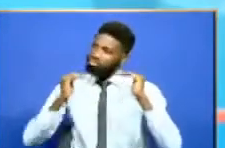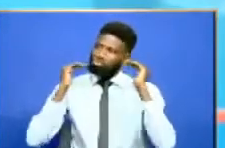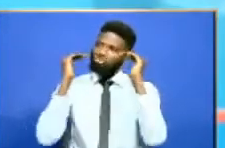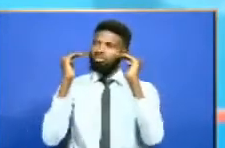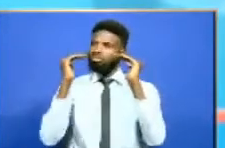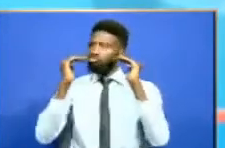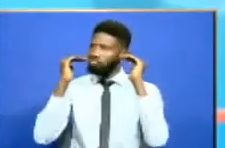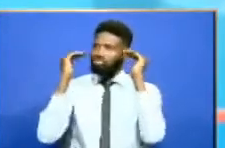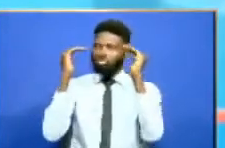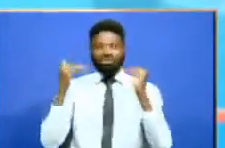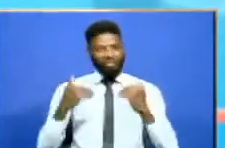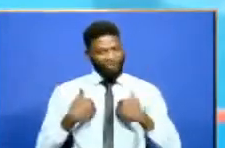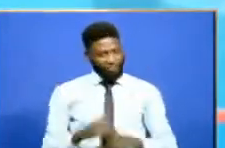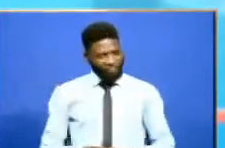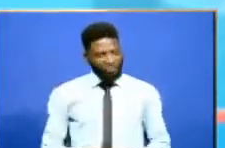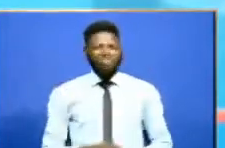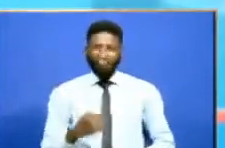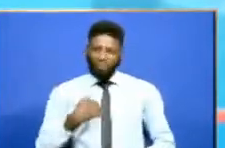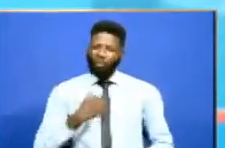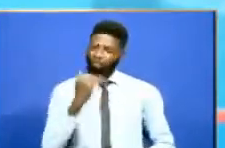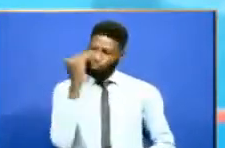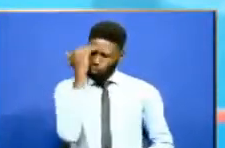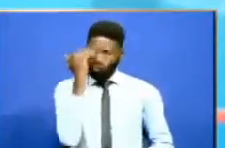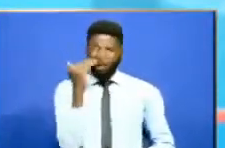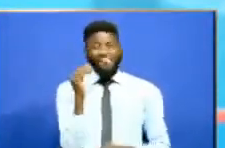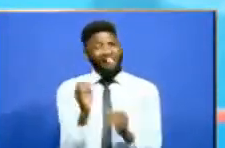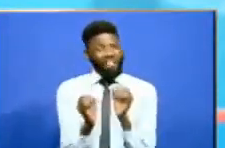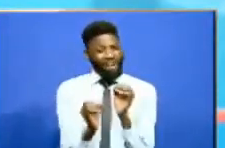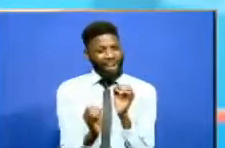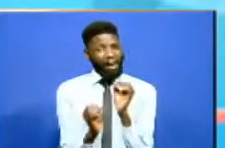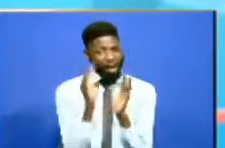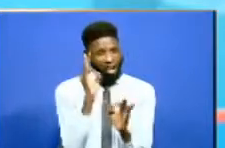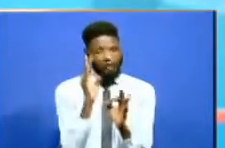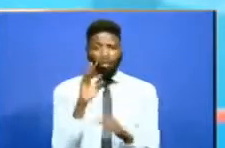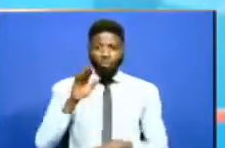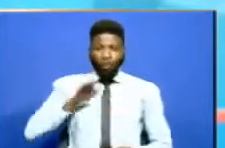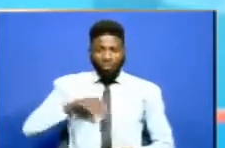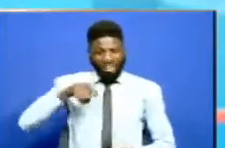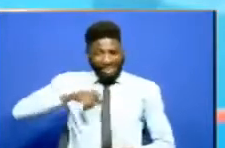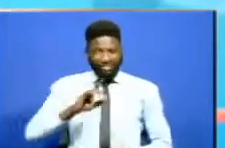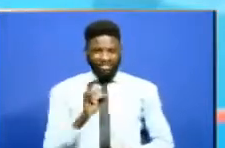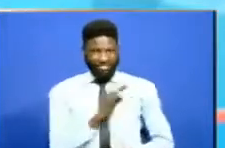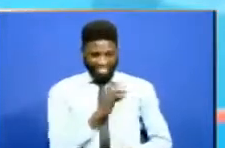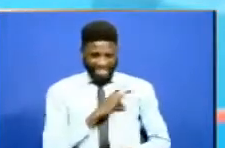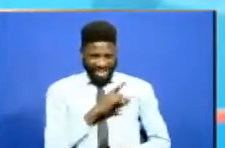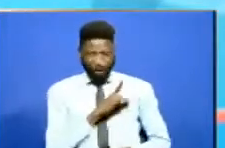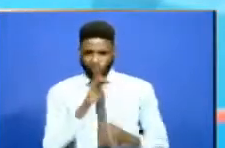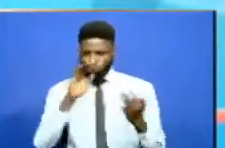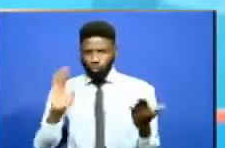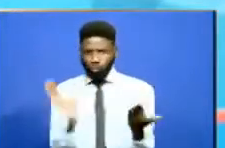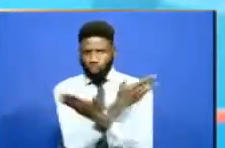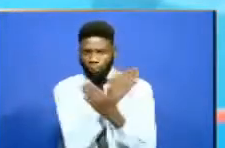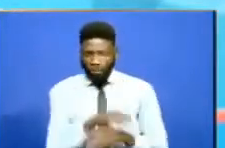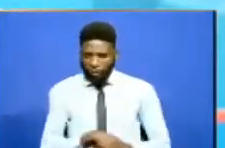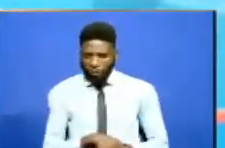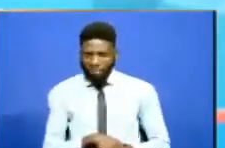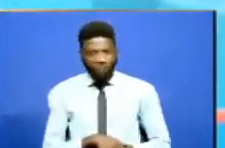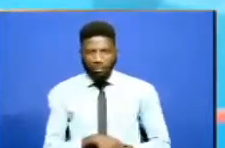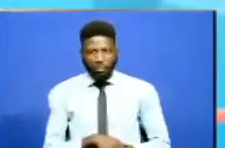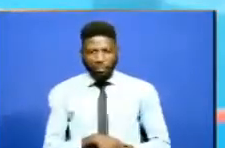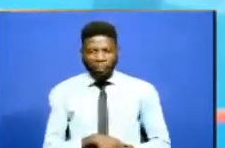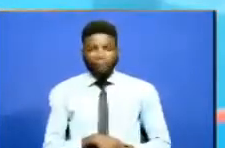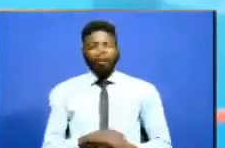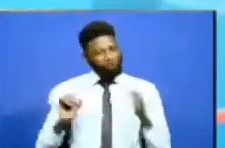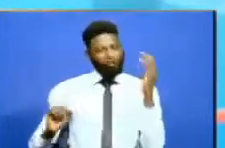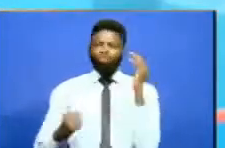know if the woman will just discard that fear, it will not be taken away from you. You have to just